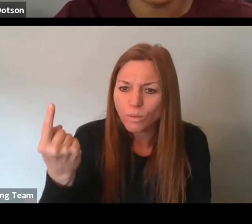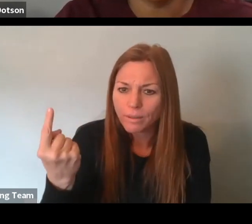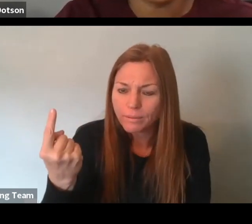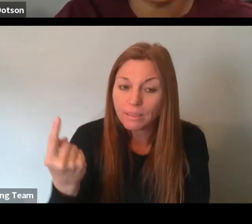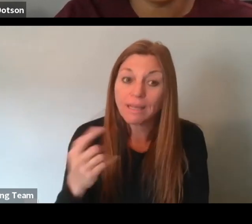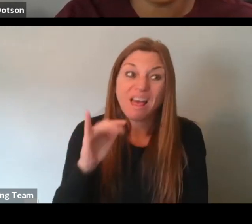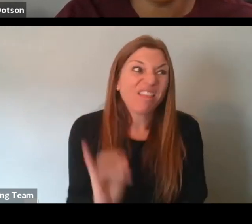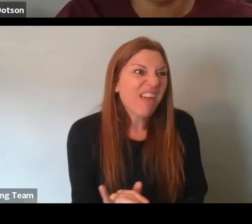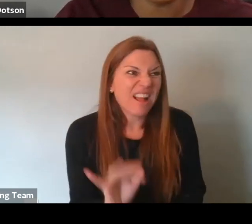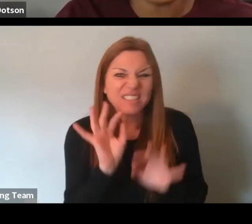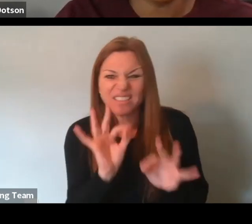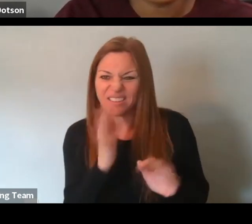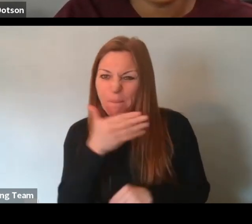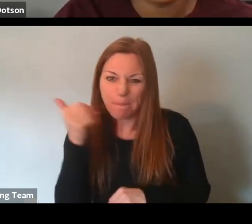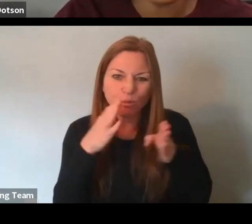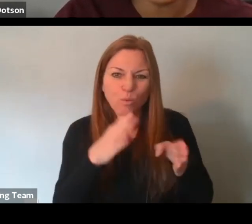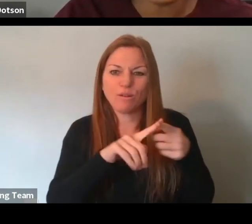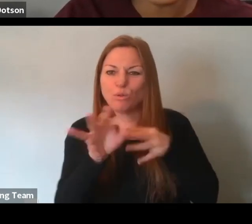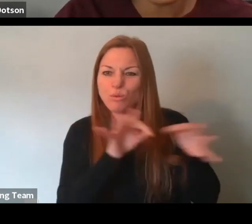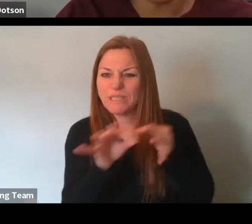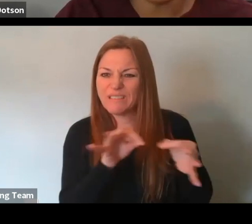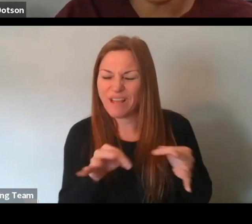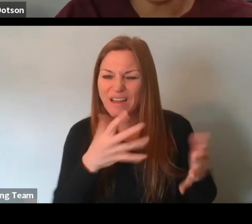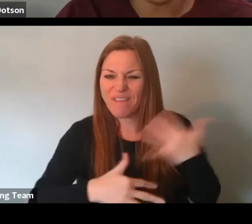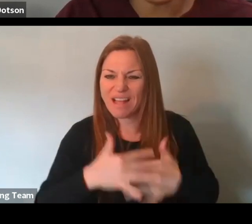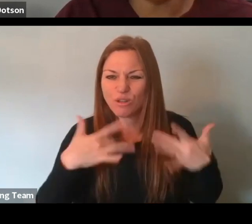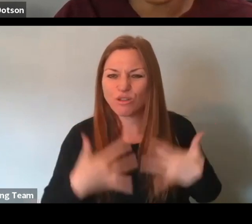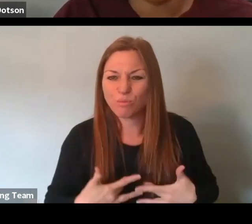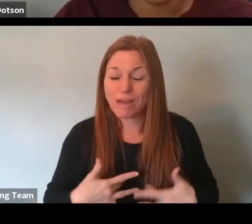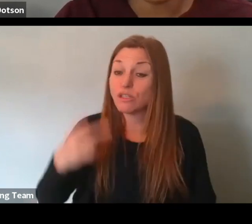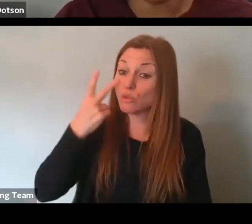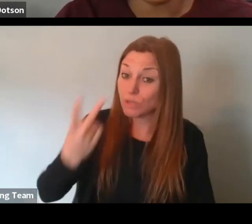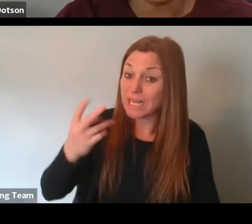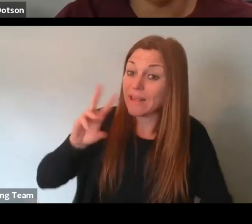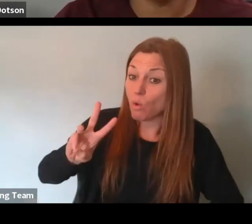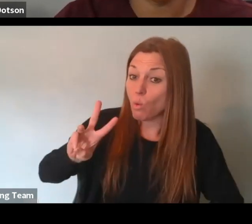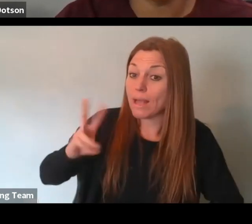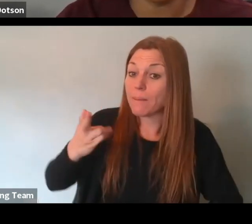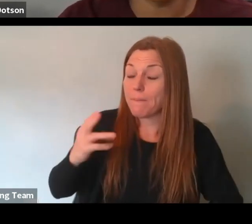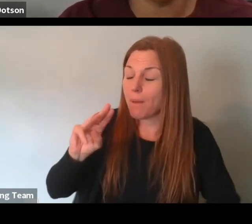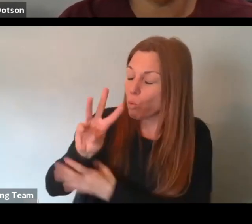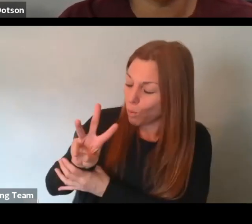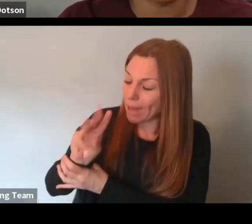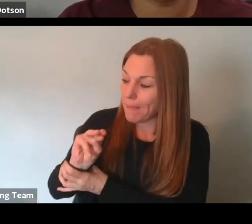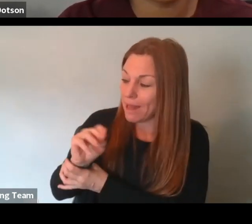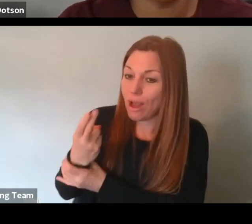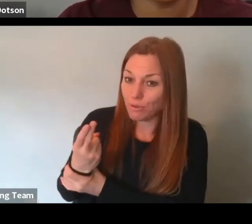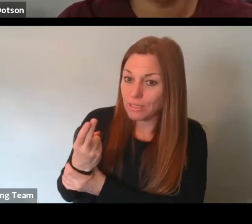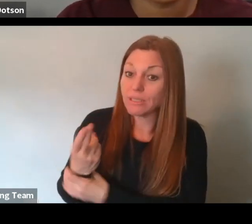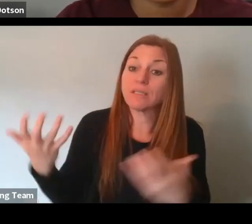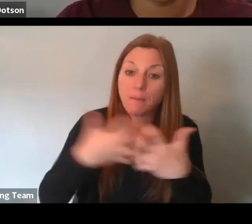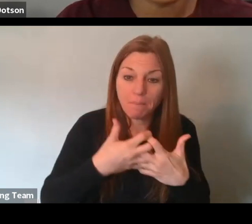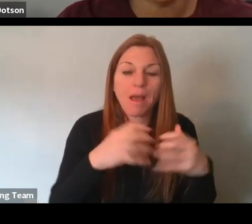matter hyperintensities combined with a depression diagnosis. The studies that didn't use imaging based it